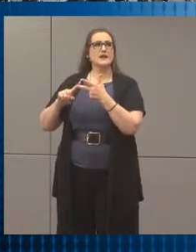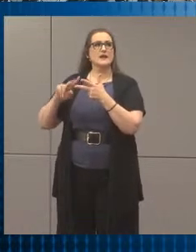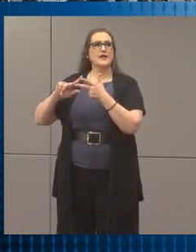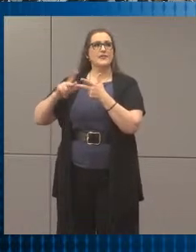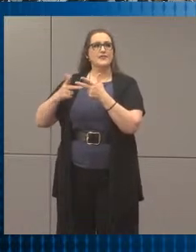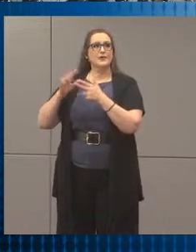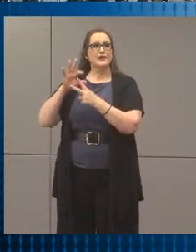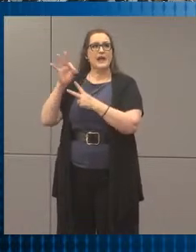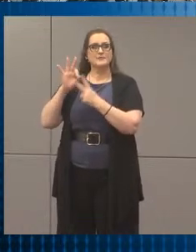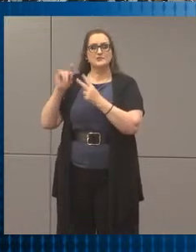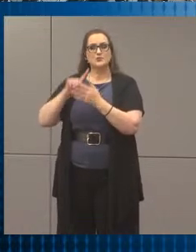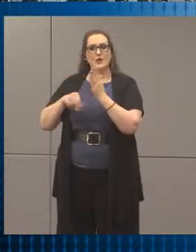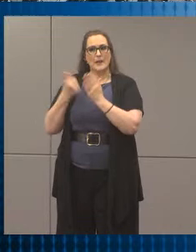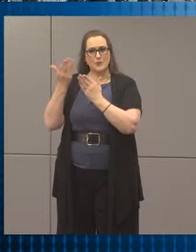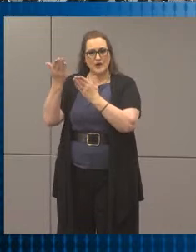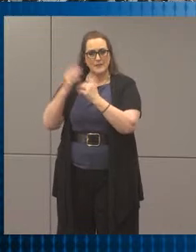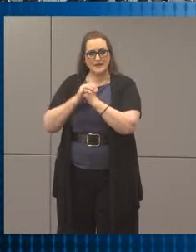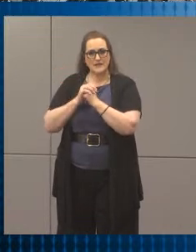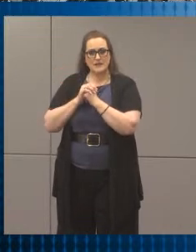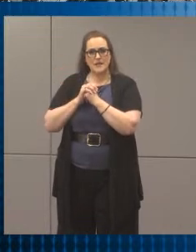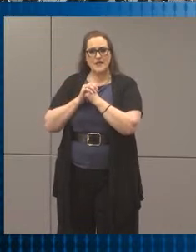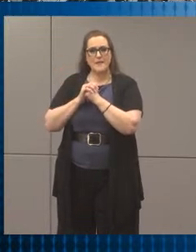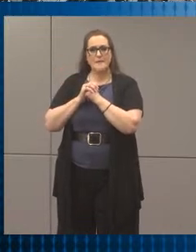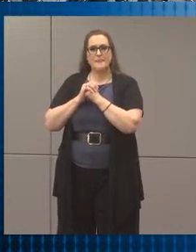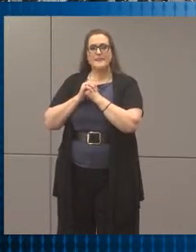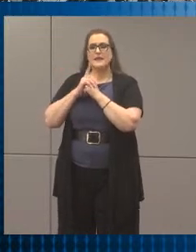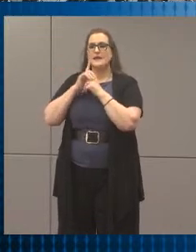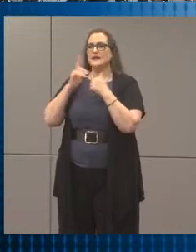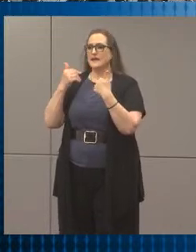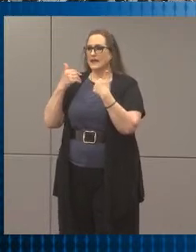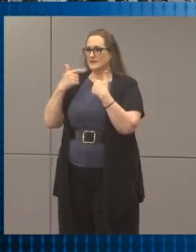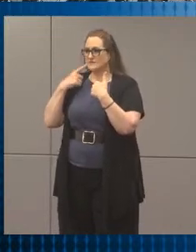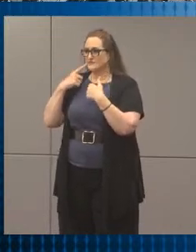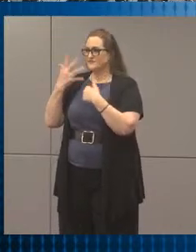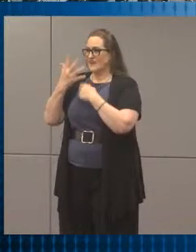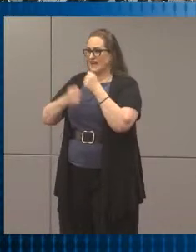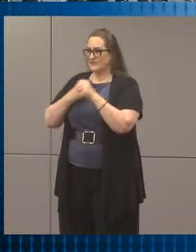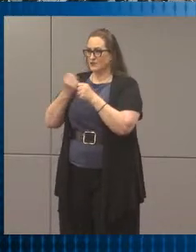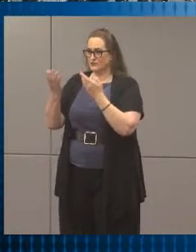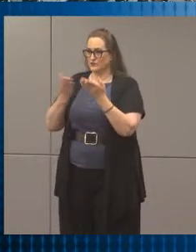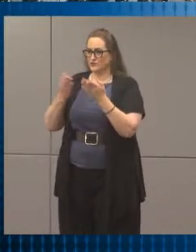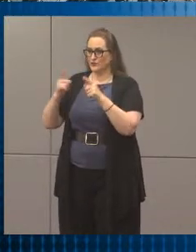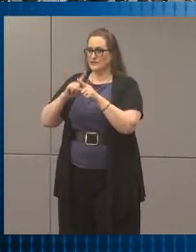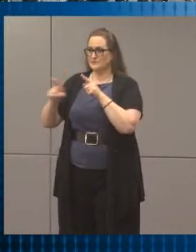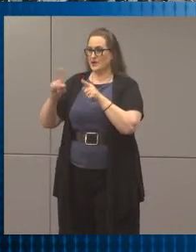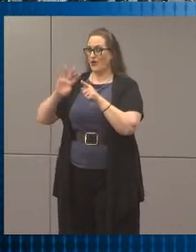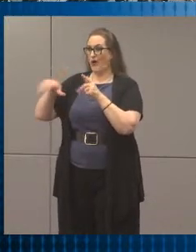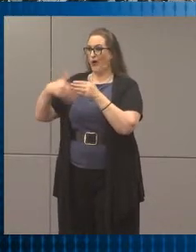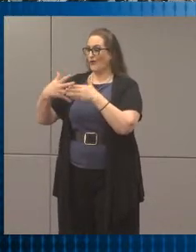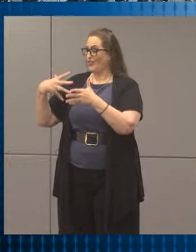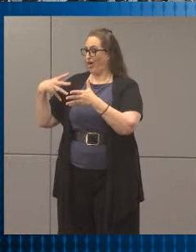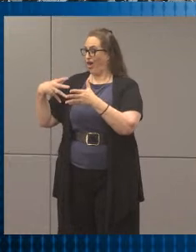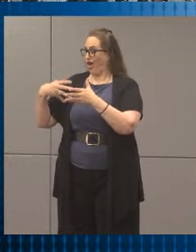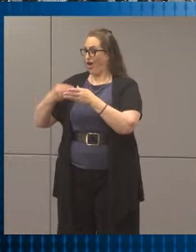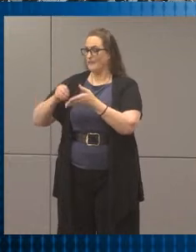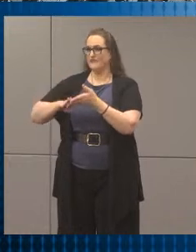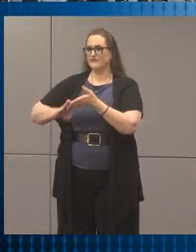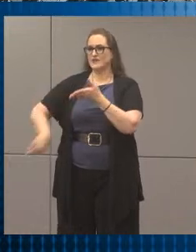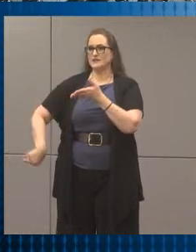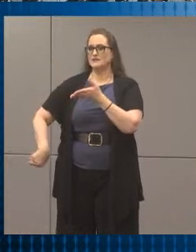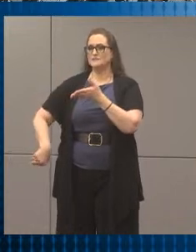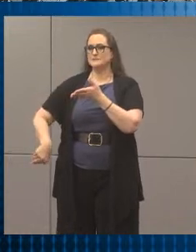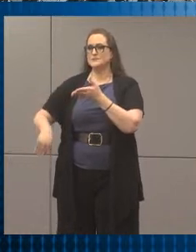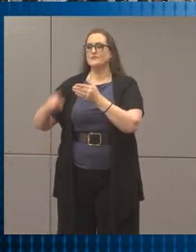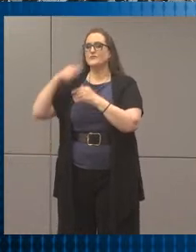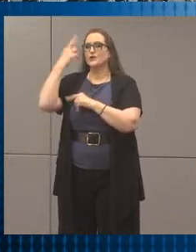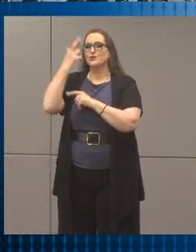option, which is the one I'm recommending, is to have 5 years of service and forgiven for all of our past usage. The reason